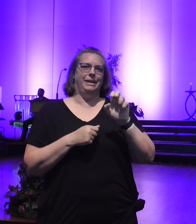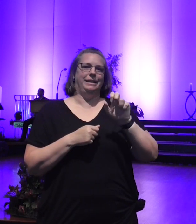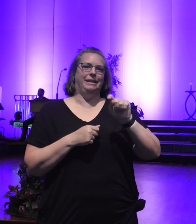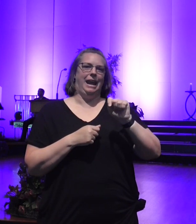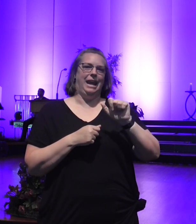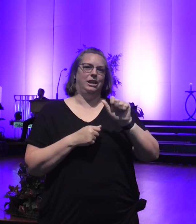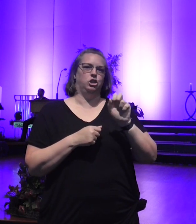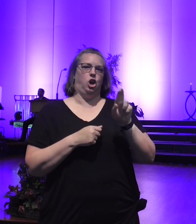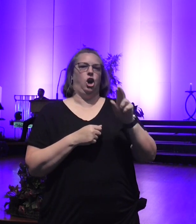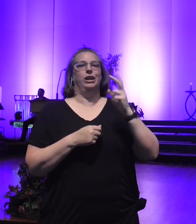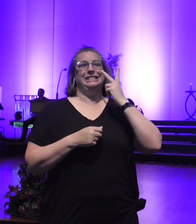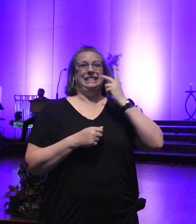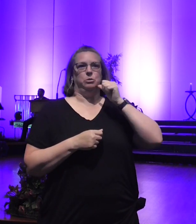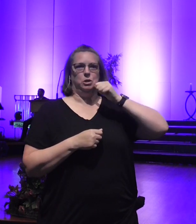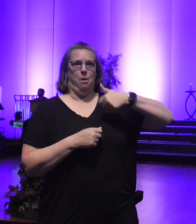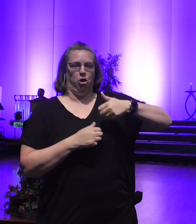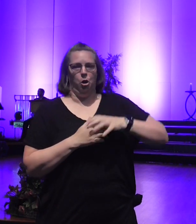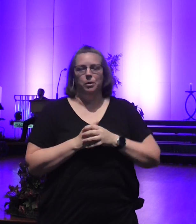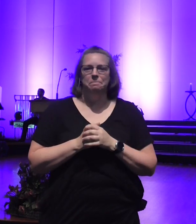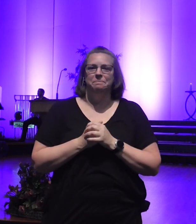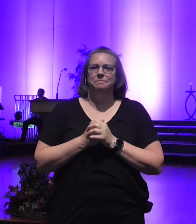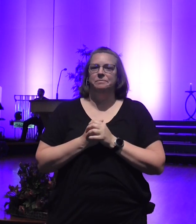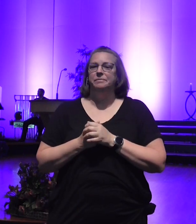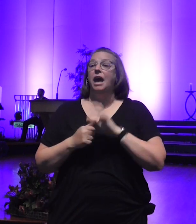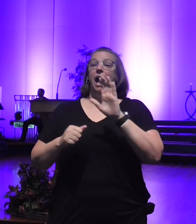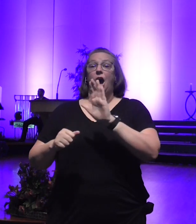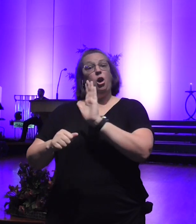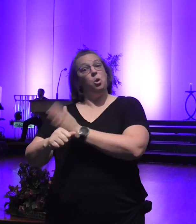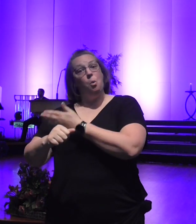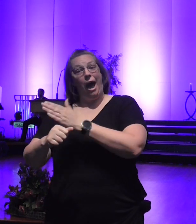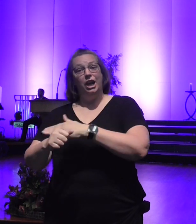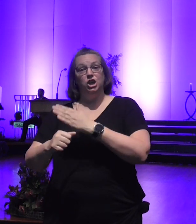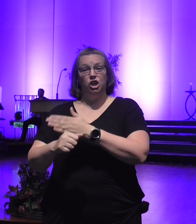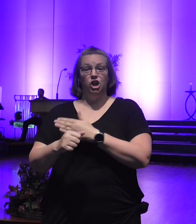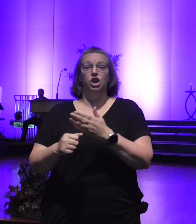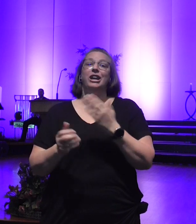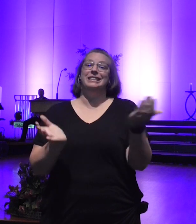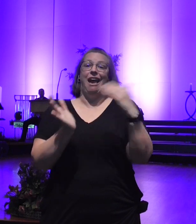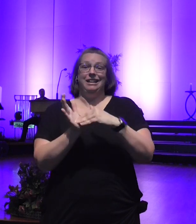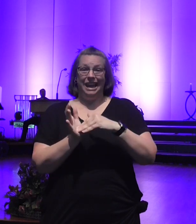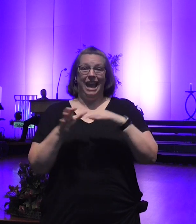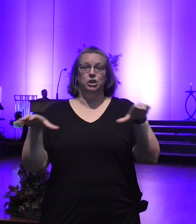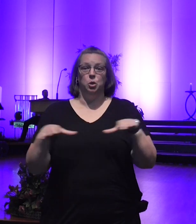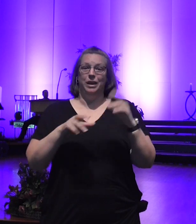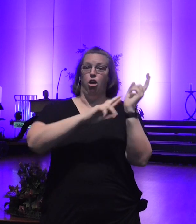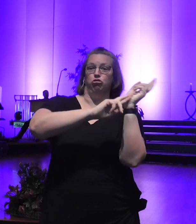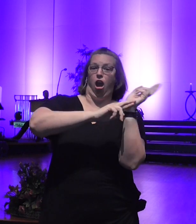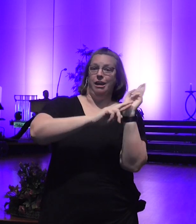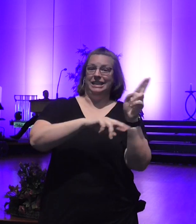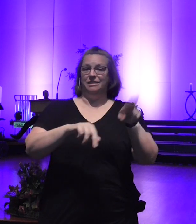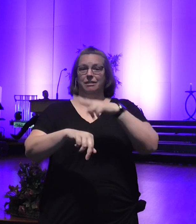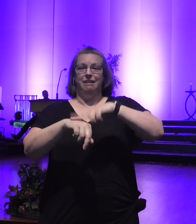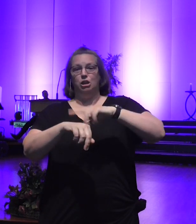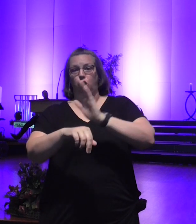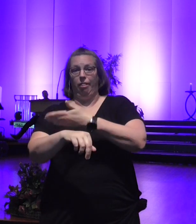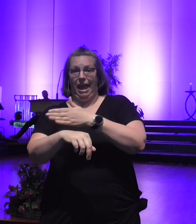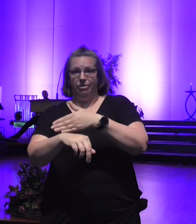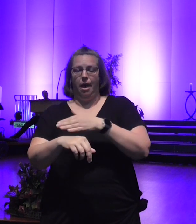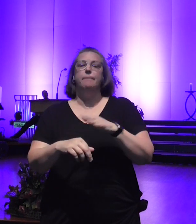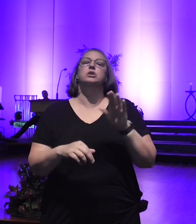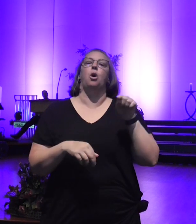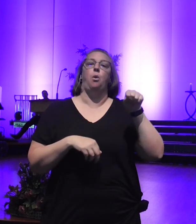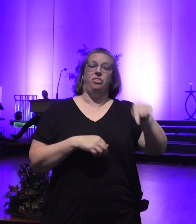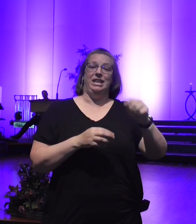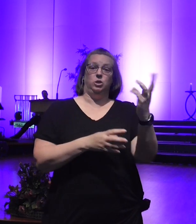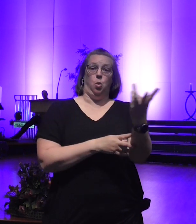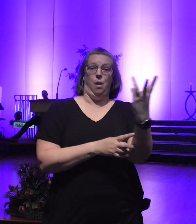And the Mile High Choir sings the national anthem once again at the Rockies game on June 15th. Our block of seats will be released this Wednesday,